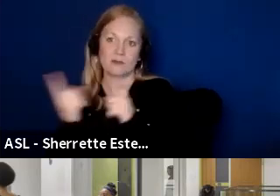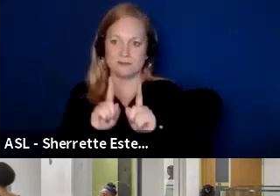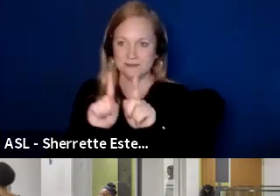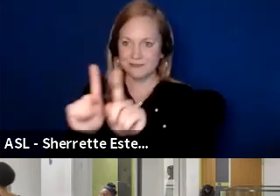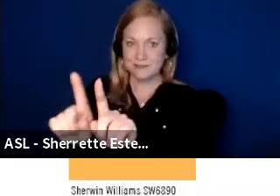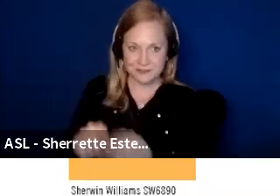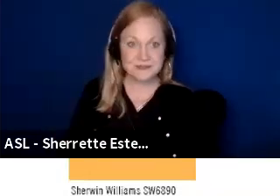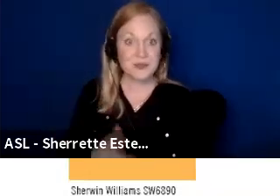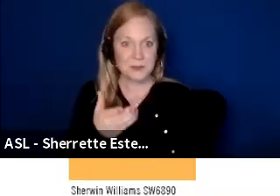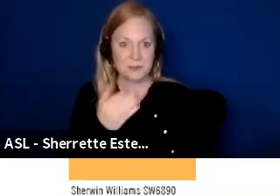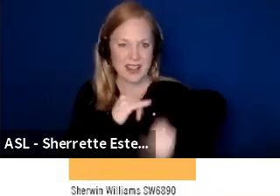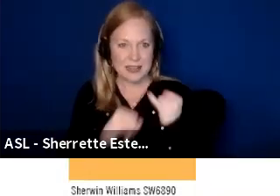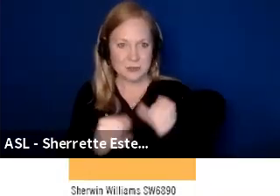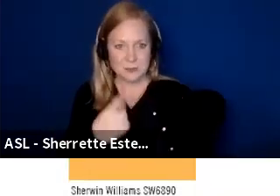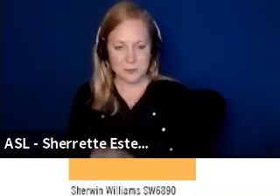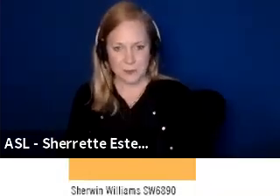Go ahead to the last slide.